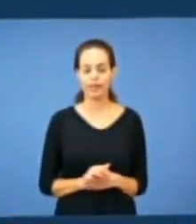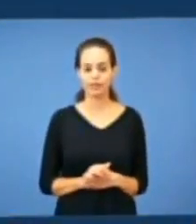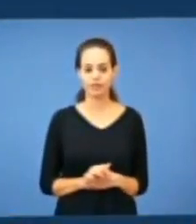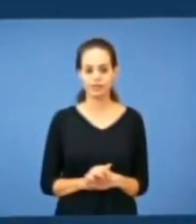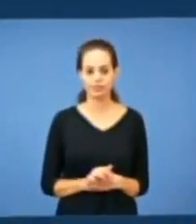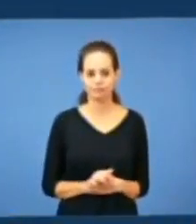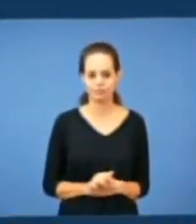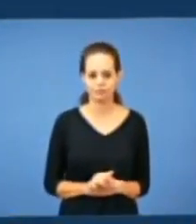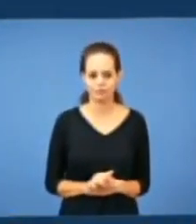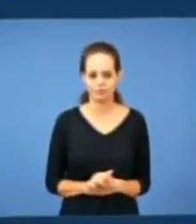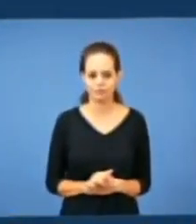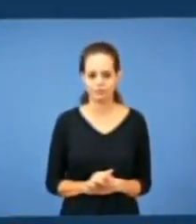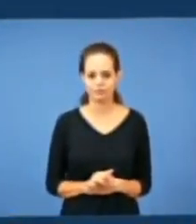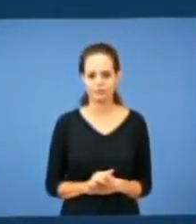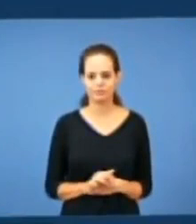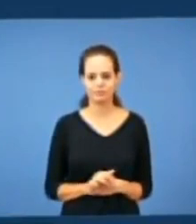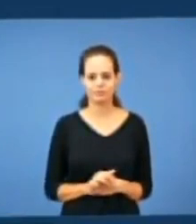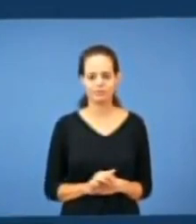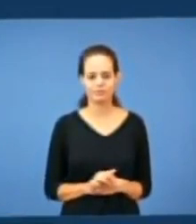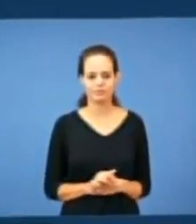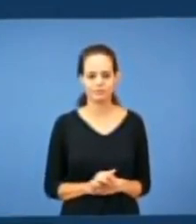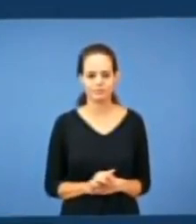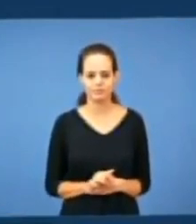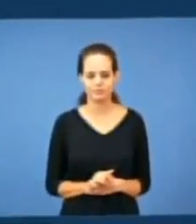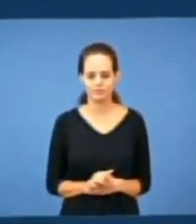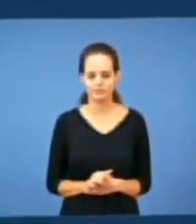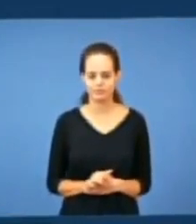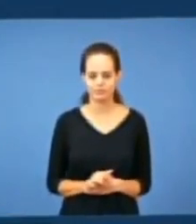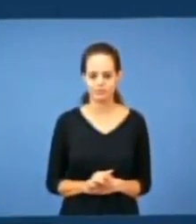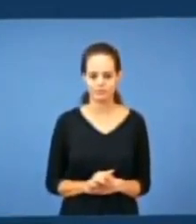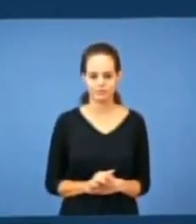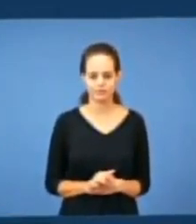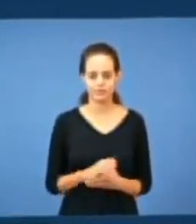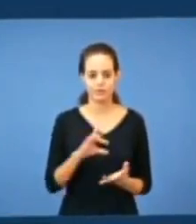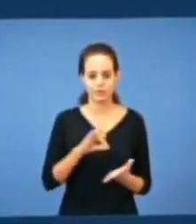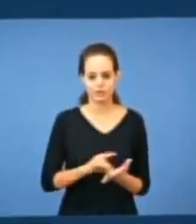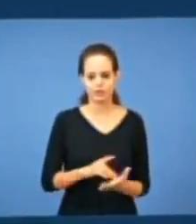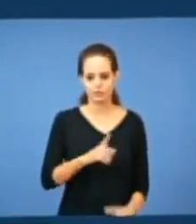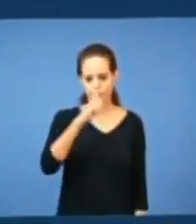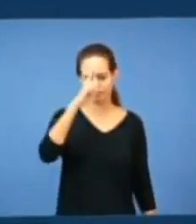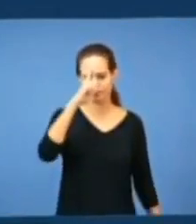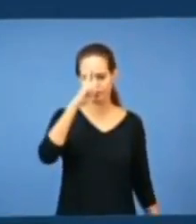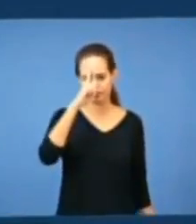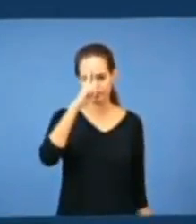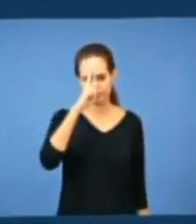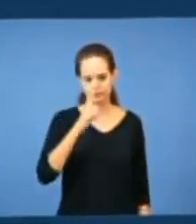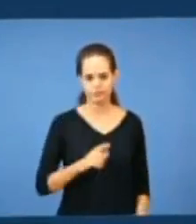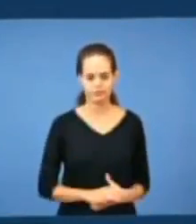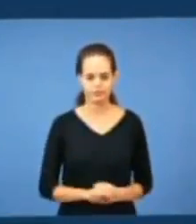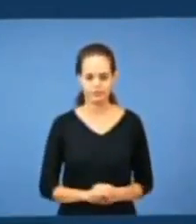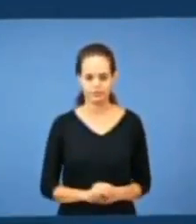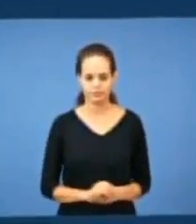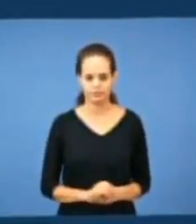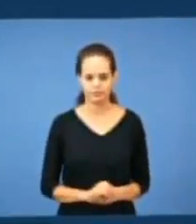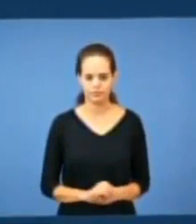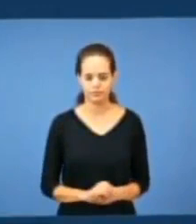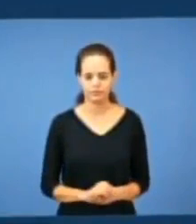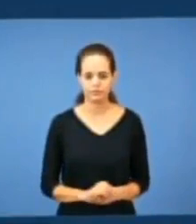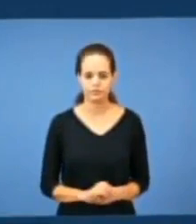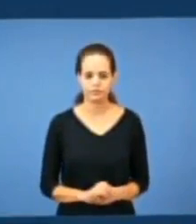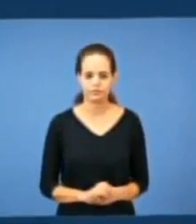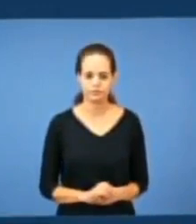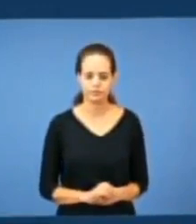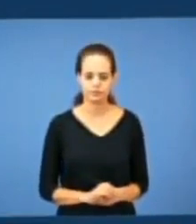Revelations, the word is to find out. Revelation. Take some